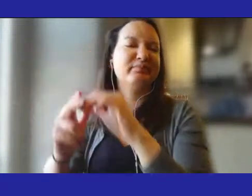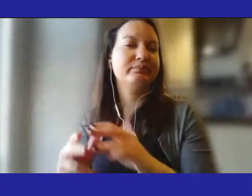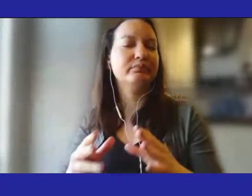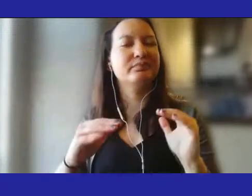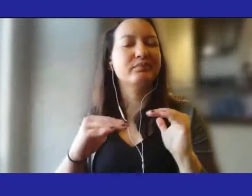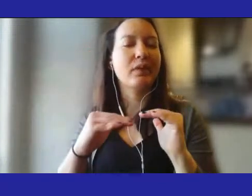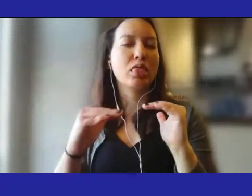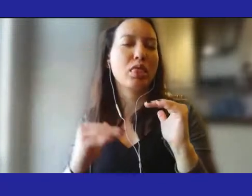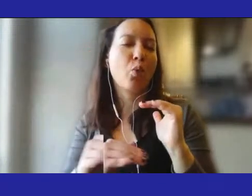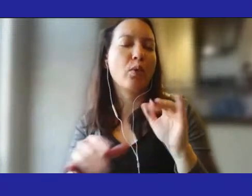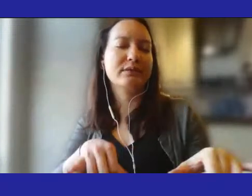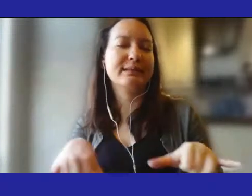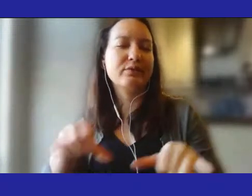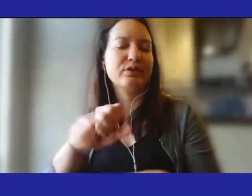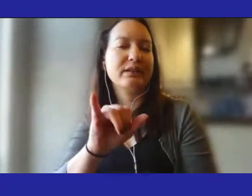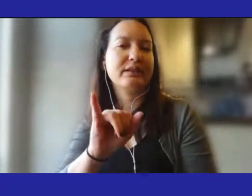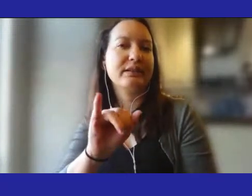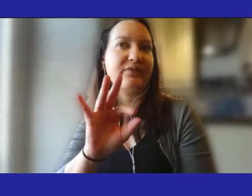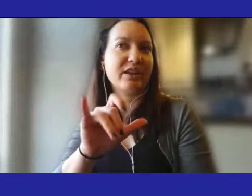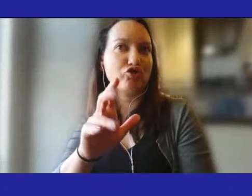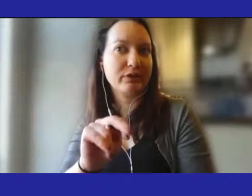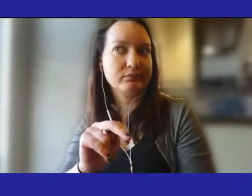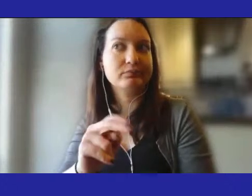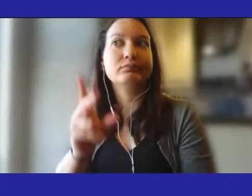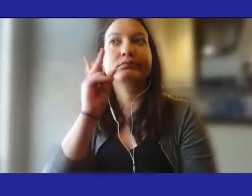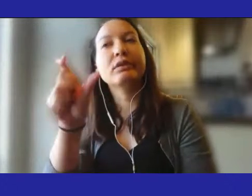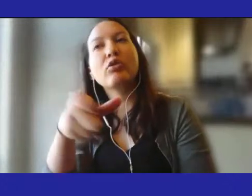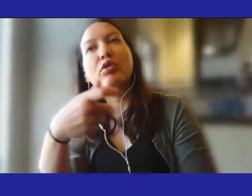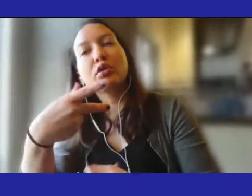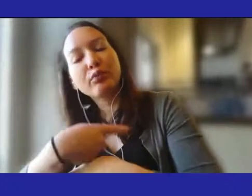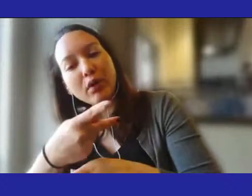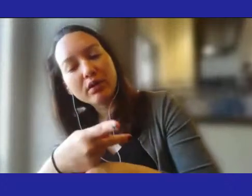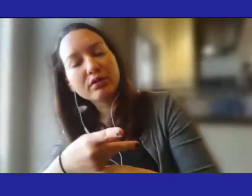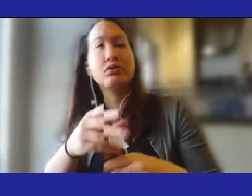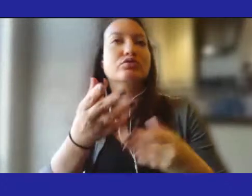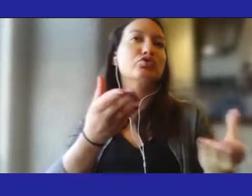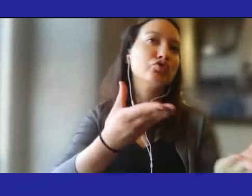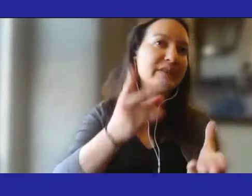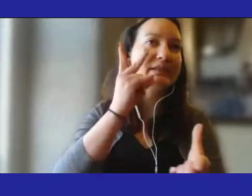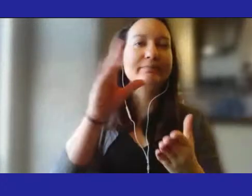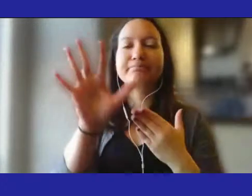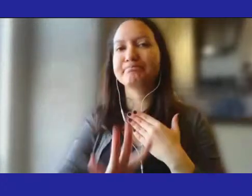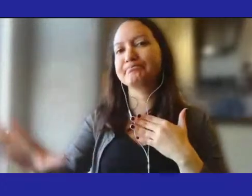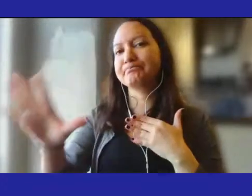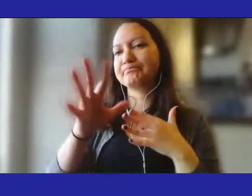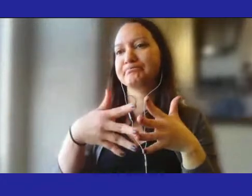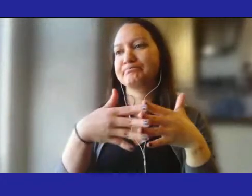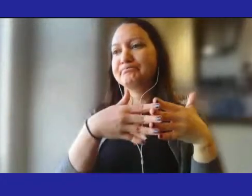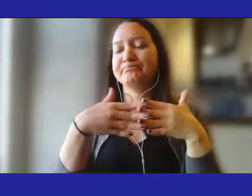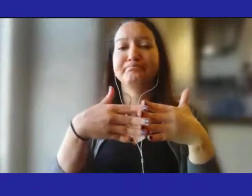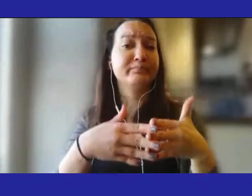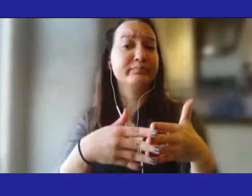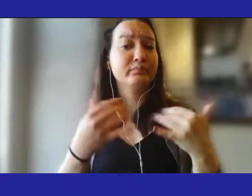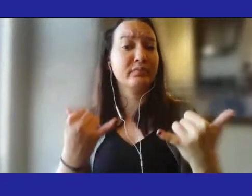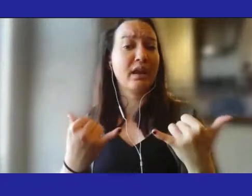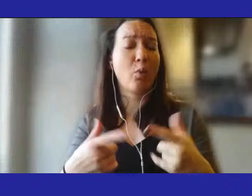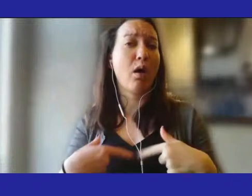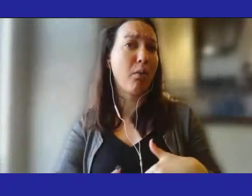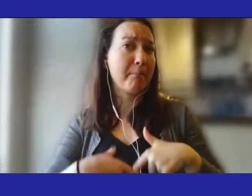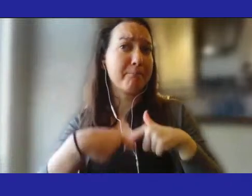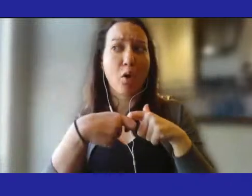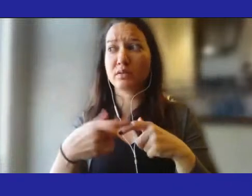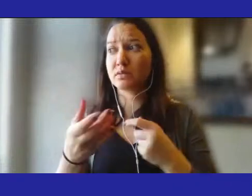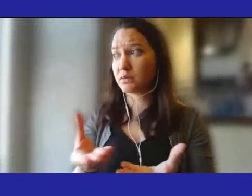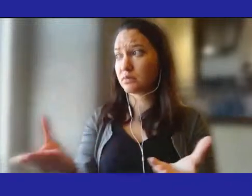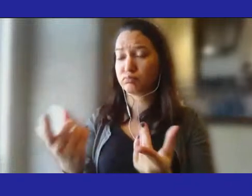other products or services that we might see within the nation. So with that, I will pause, and if you do have